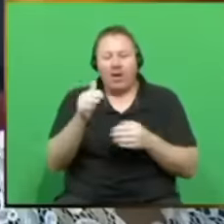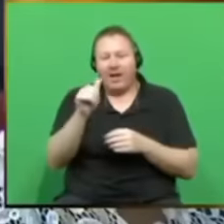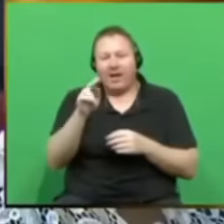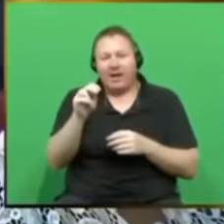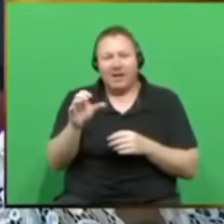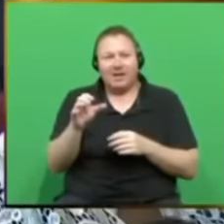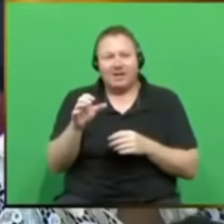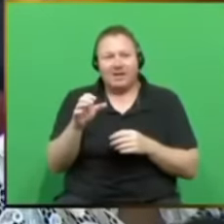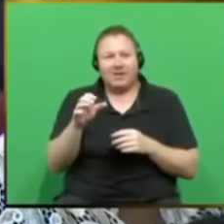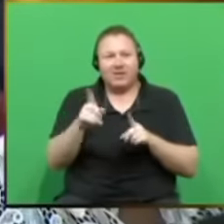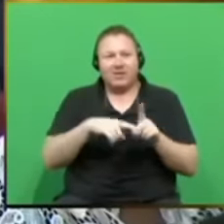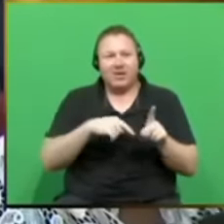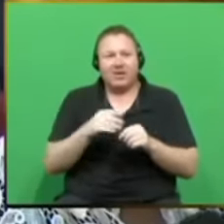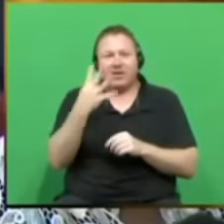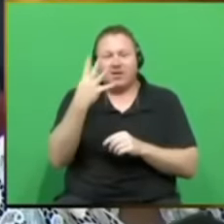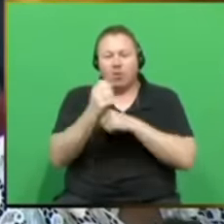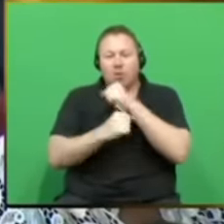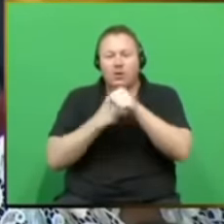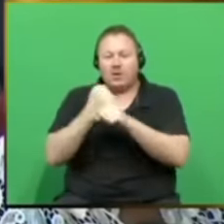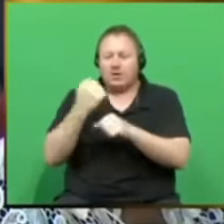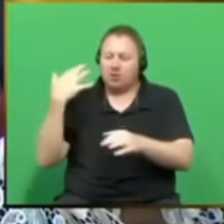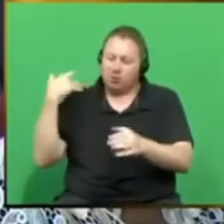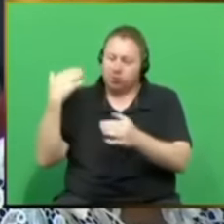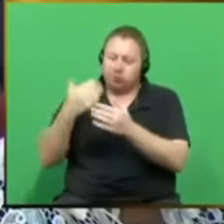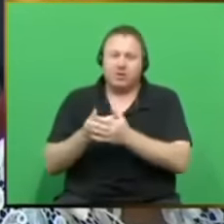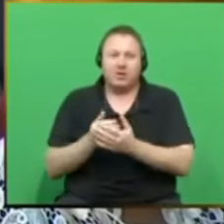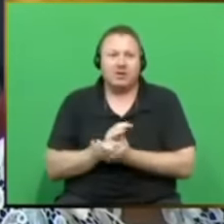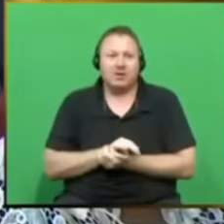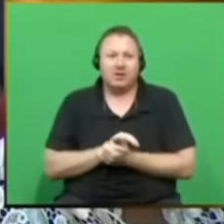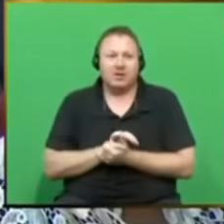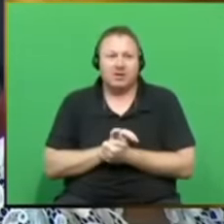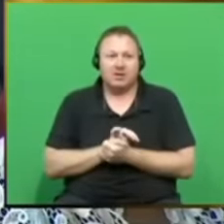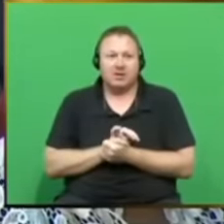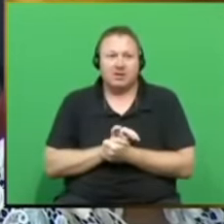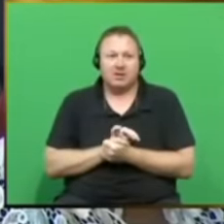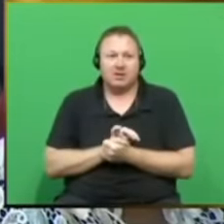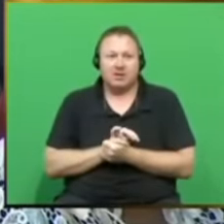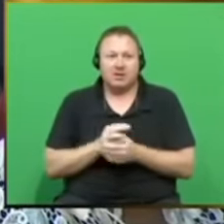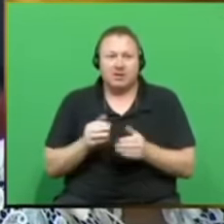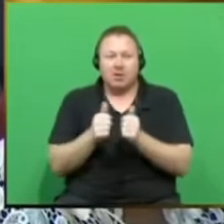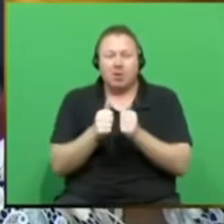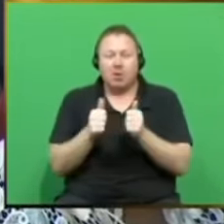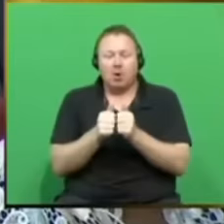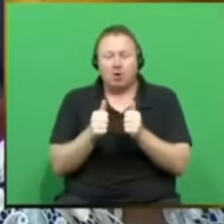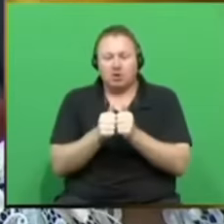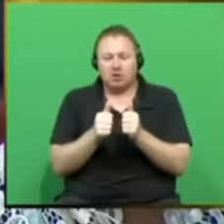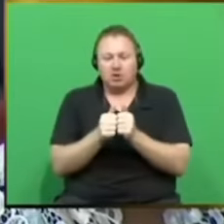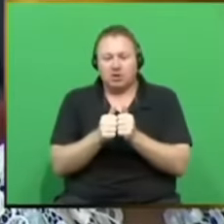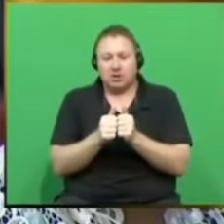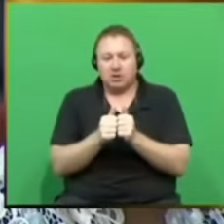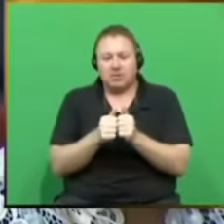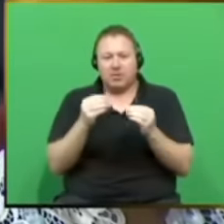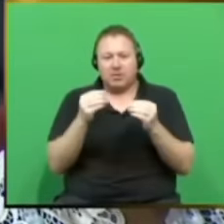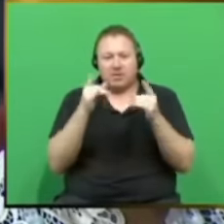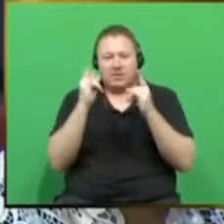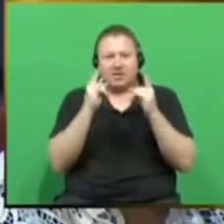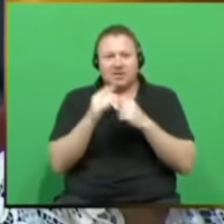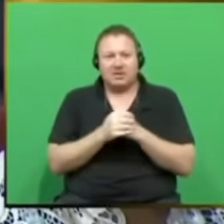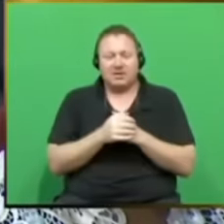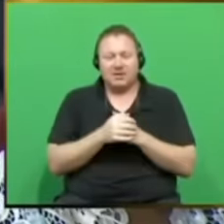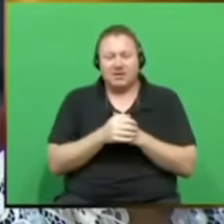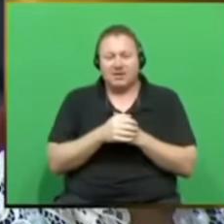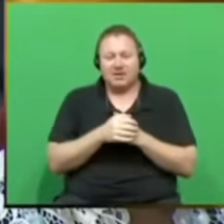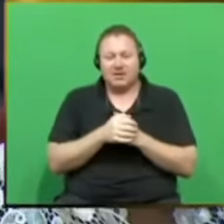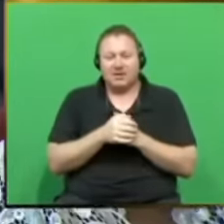So 4 years ago today, we had LEAP officers in partnership with the city in the highest crime